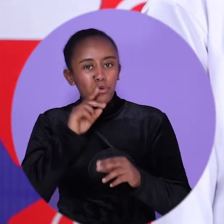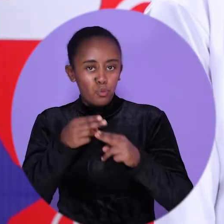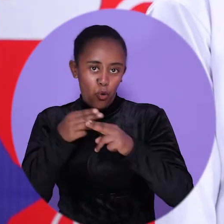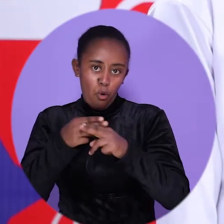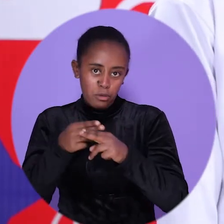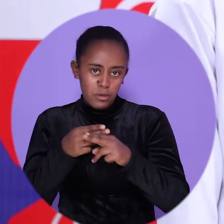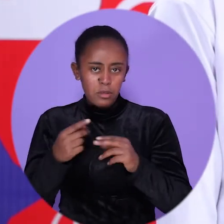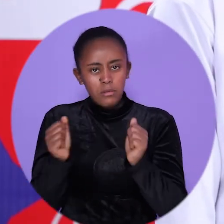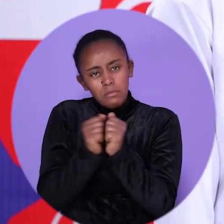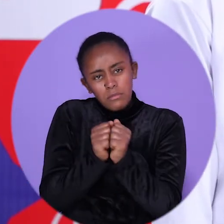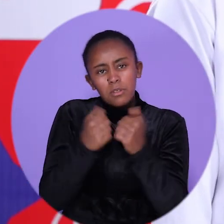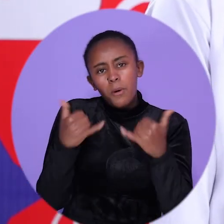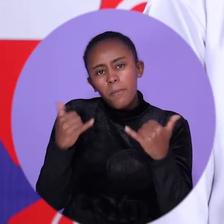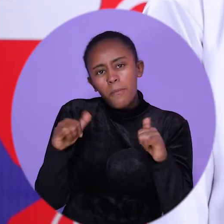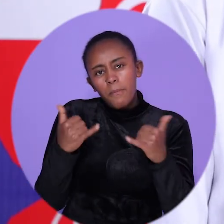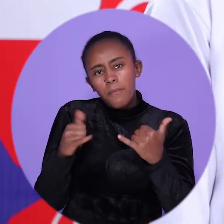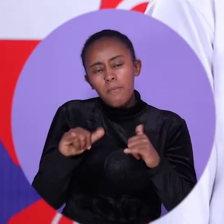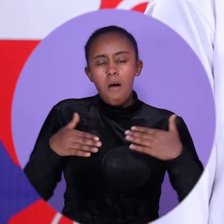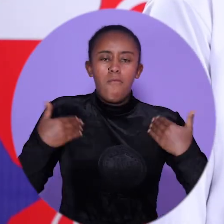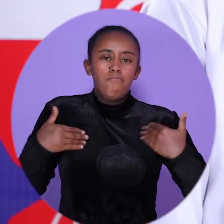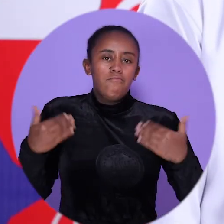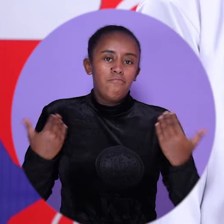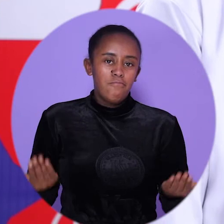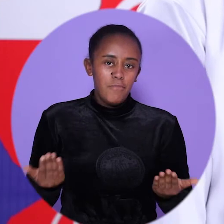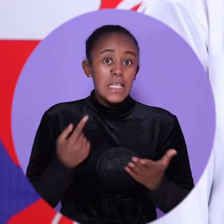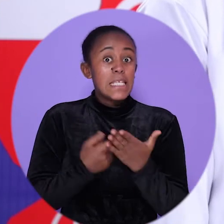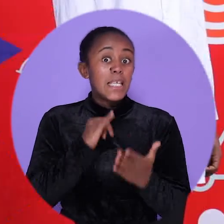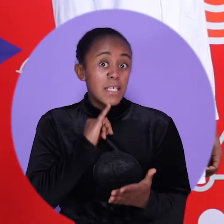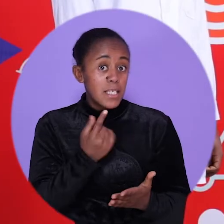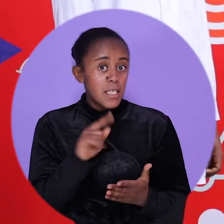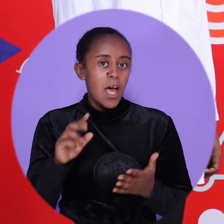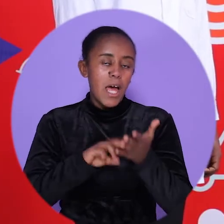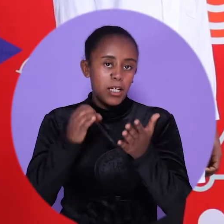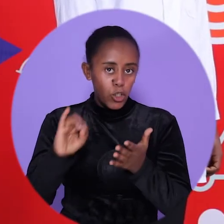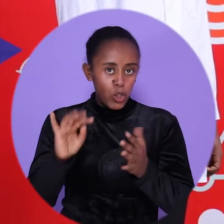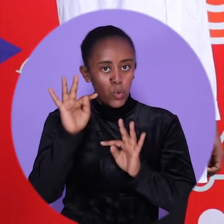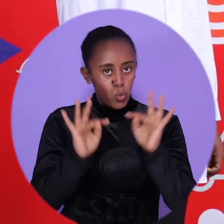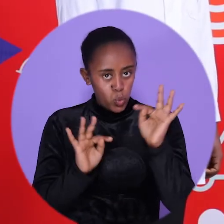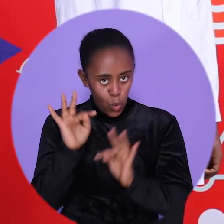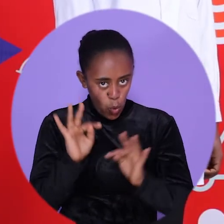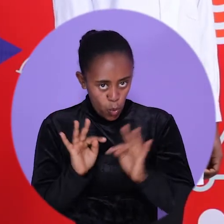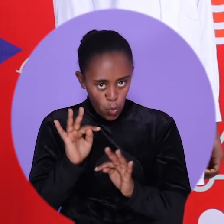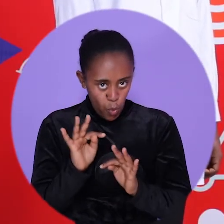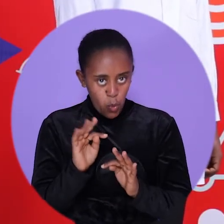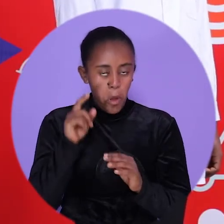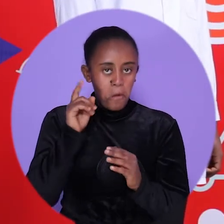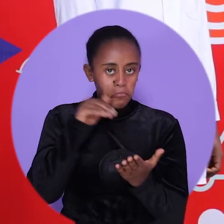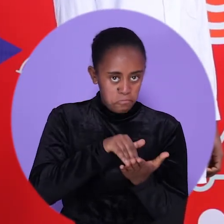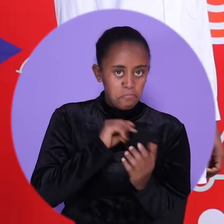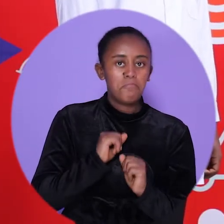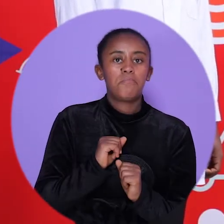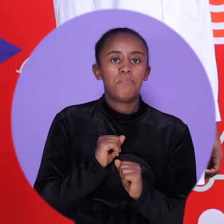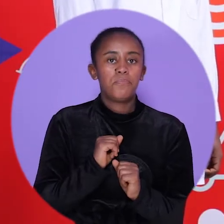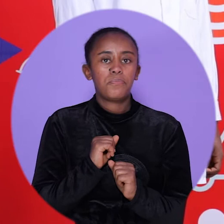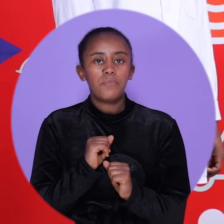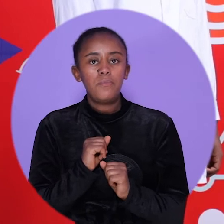We play together and we are happy. This is the reading story. After, let me read it once, and after